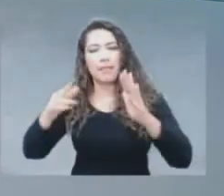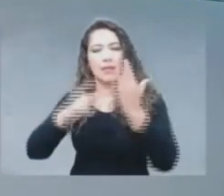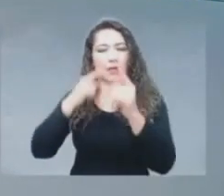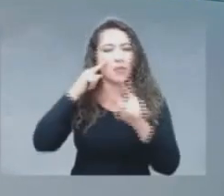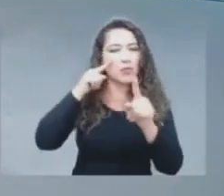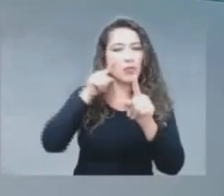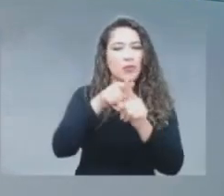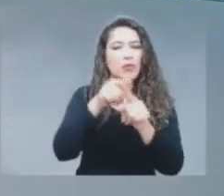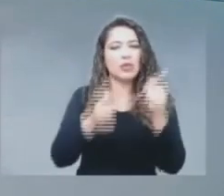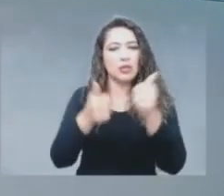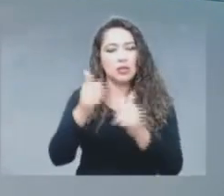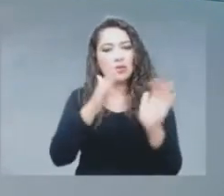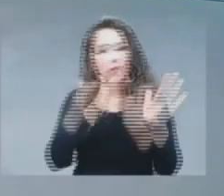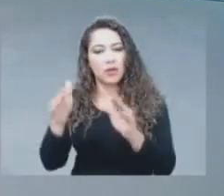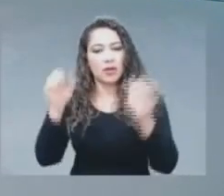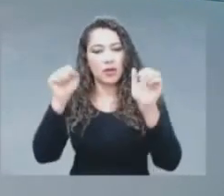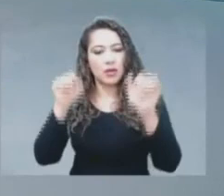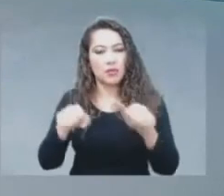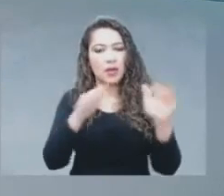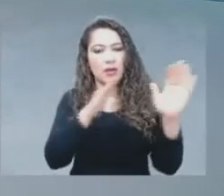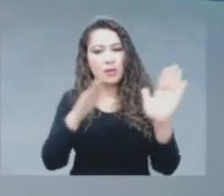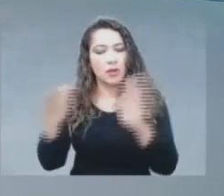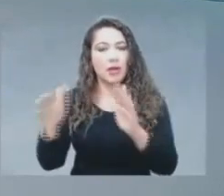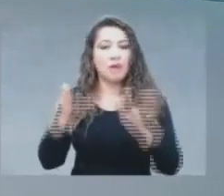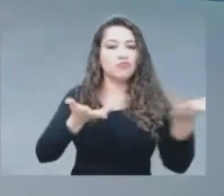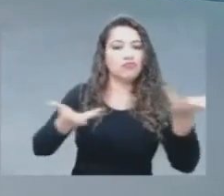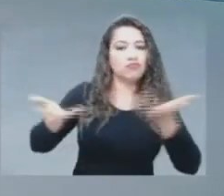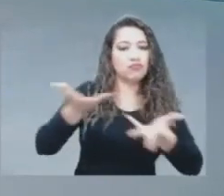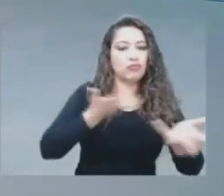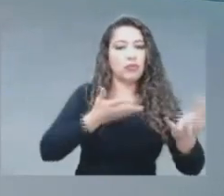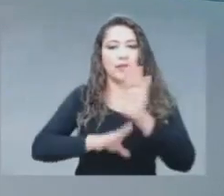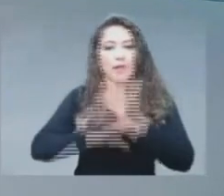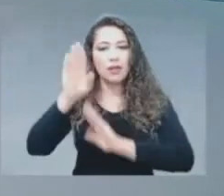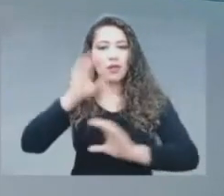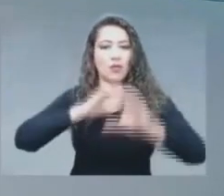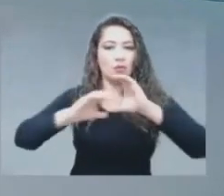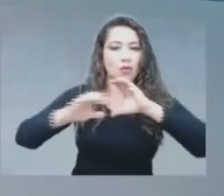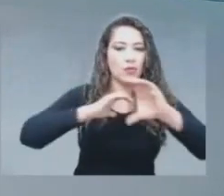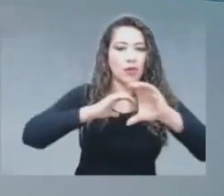our ultimate intention is to contribute to the development of